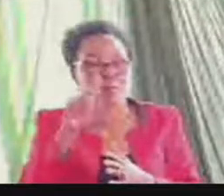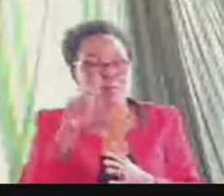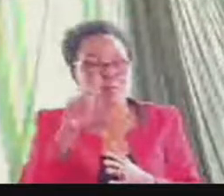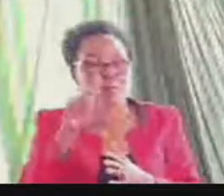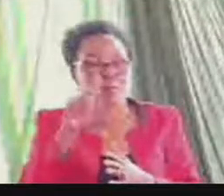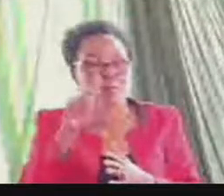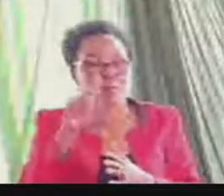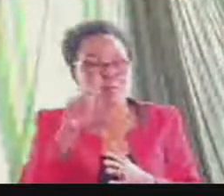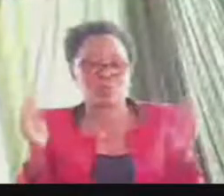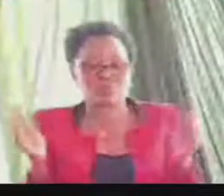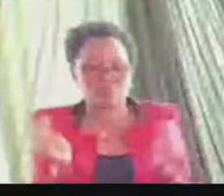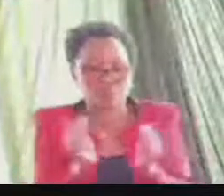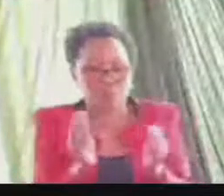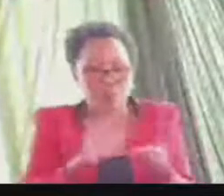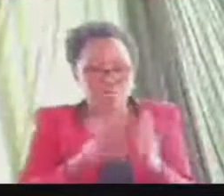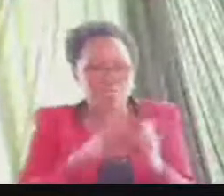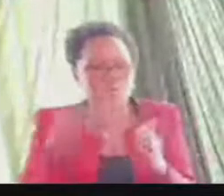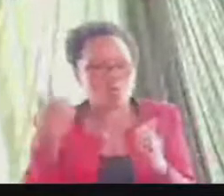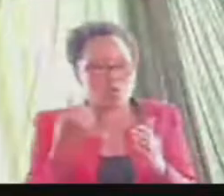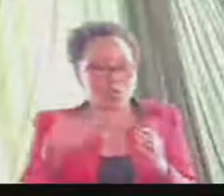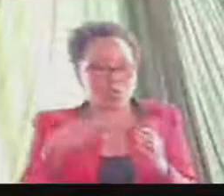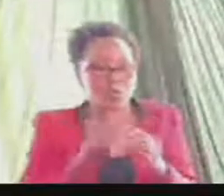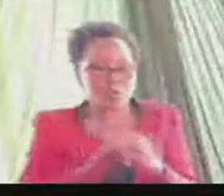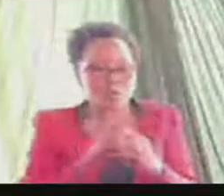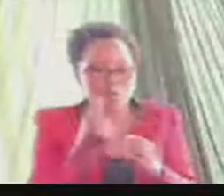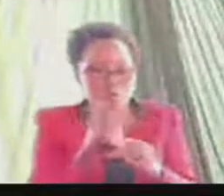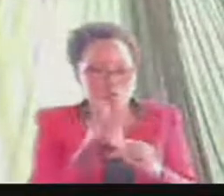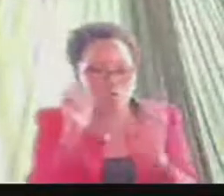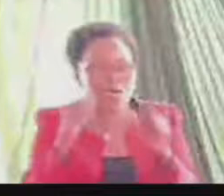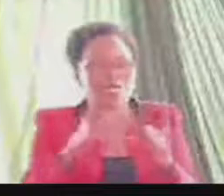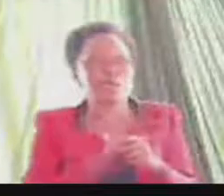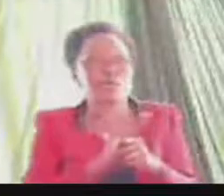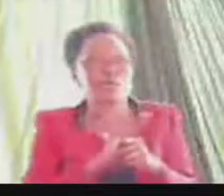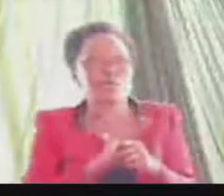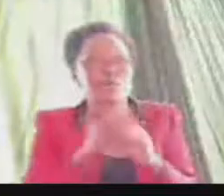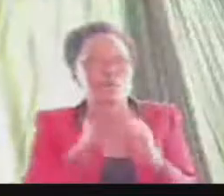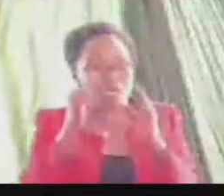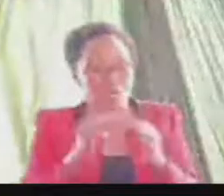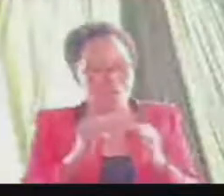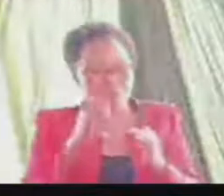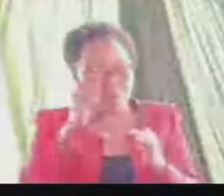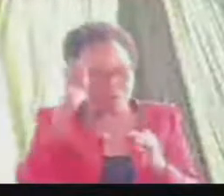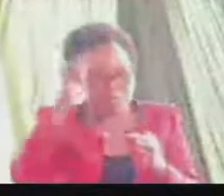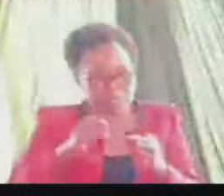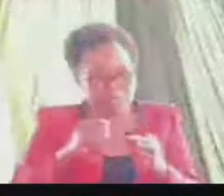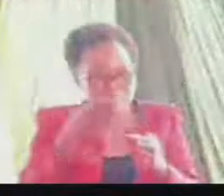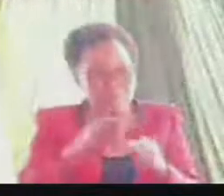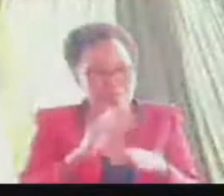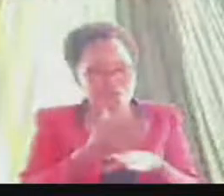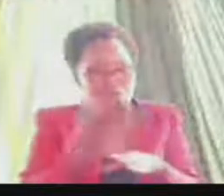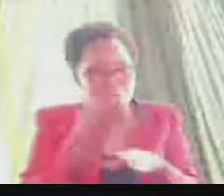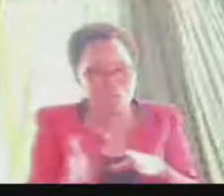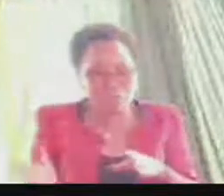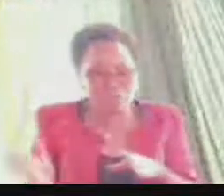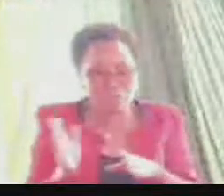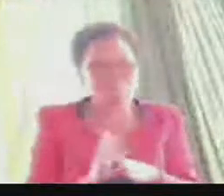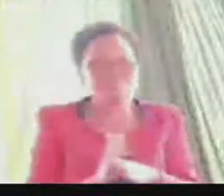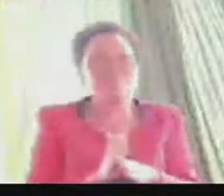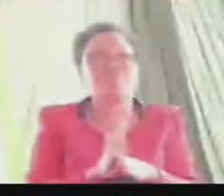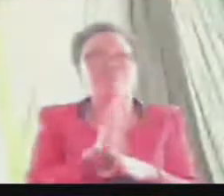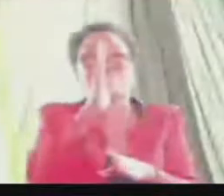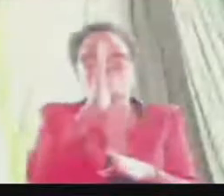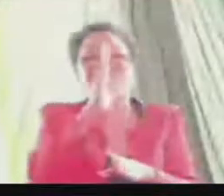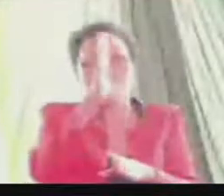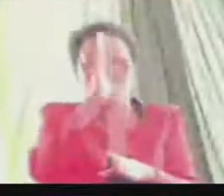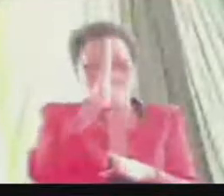time. When every judge is there from 9 to midday, there is a lot of interruptions up and down.